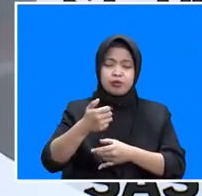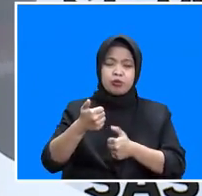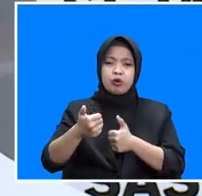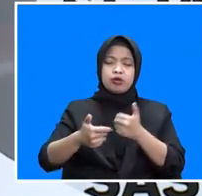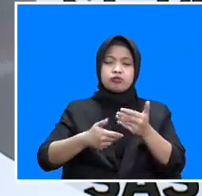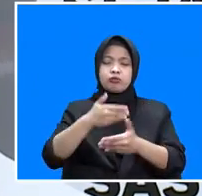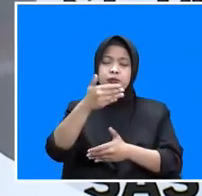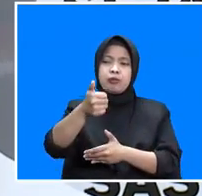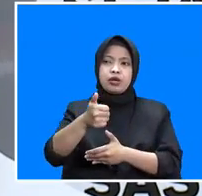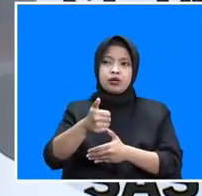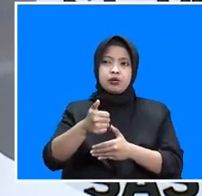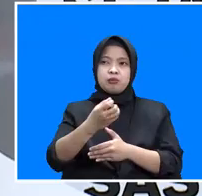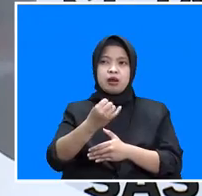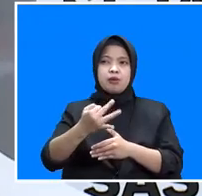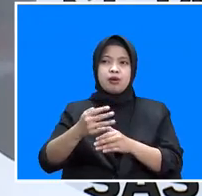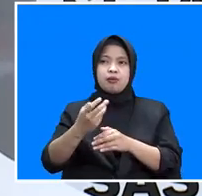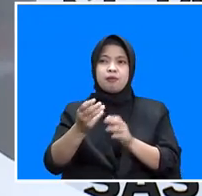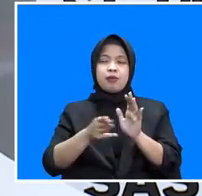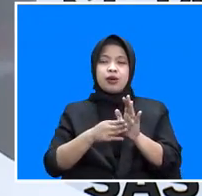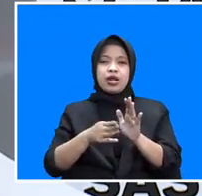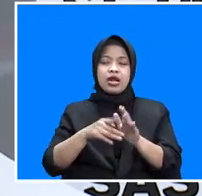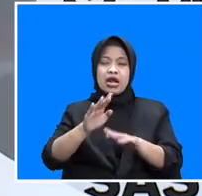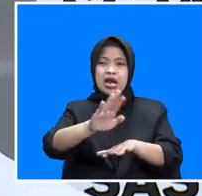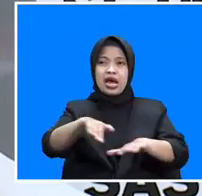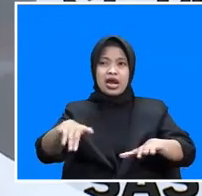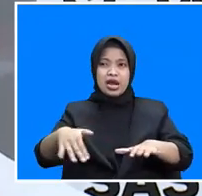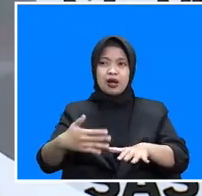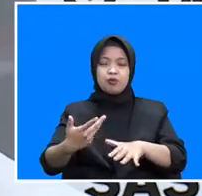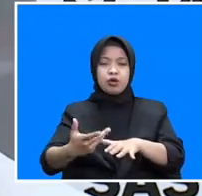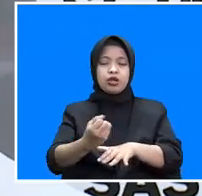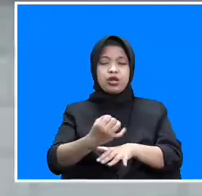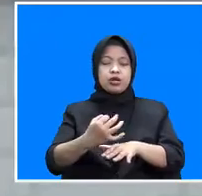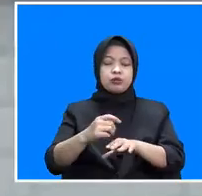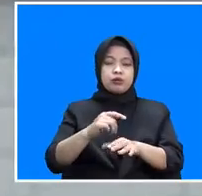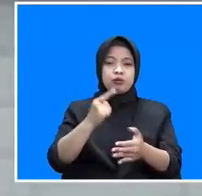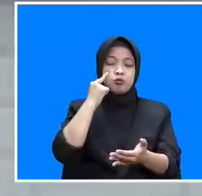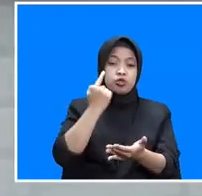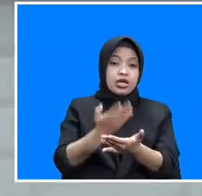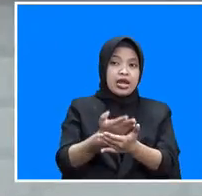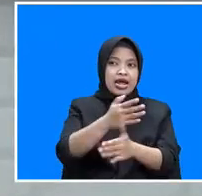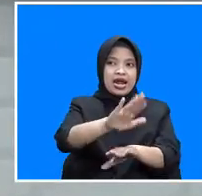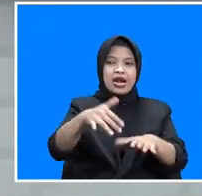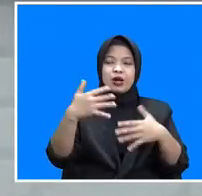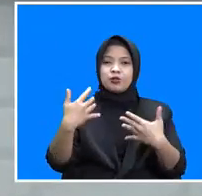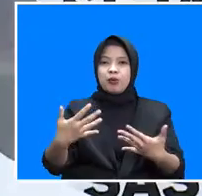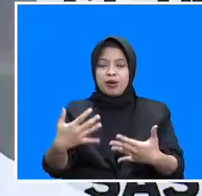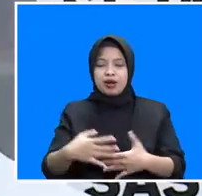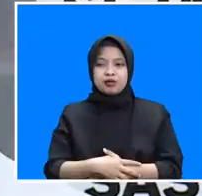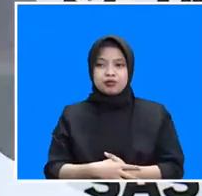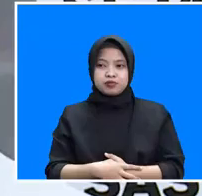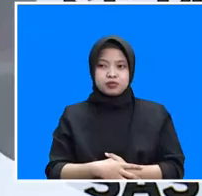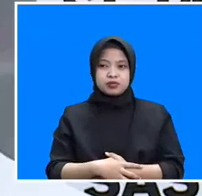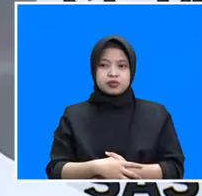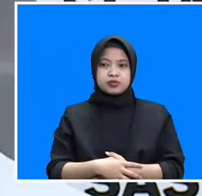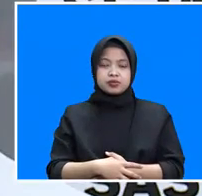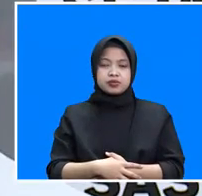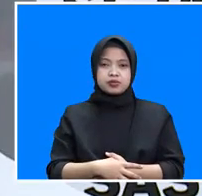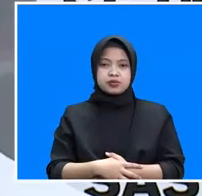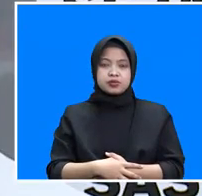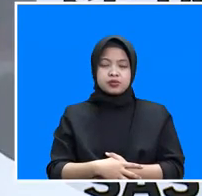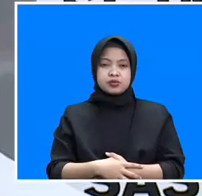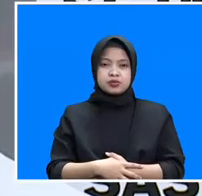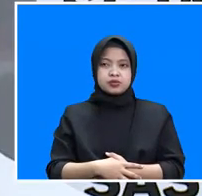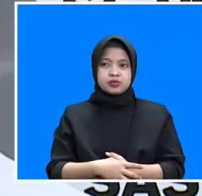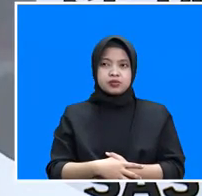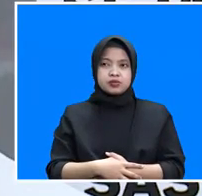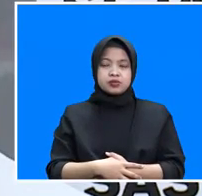must be millions of adolescents in Indonesia that are incredible experts in all this already, but thinking particularly of students